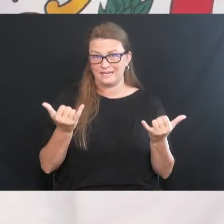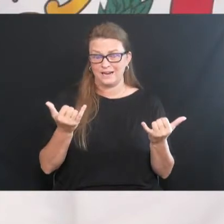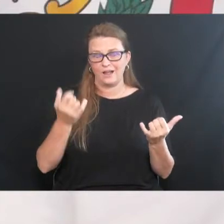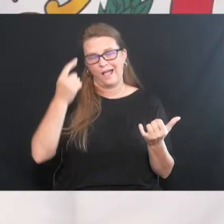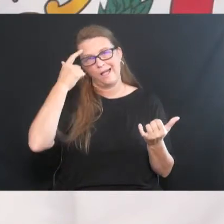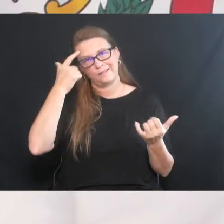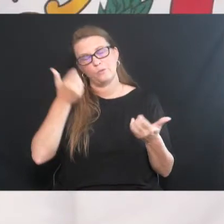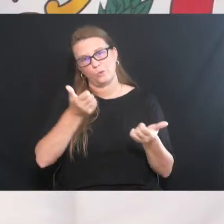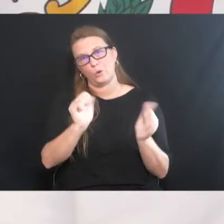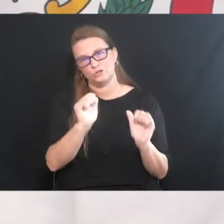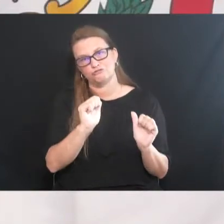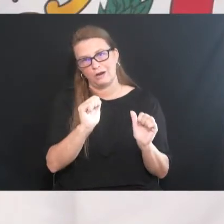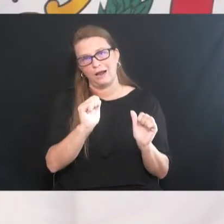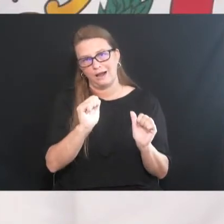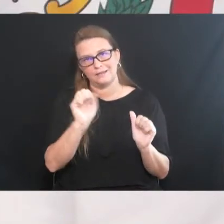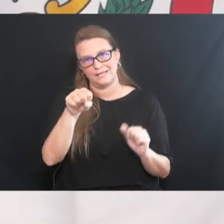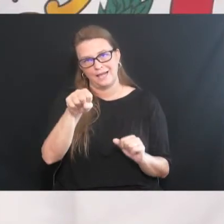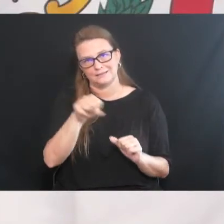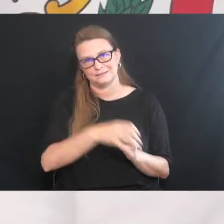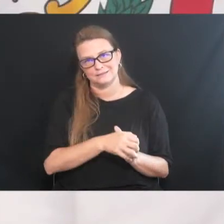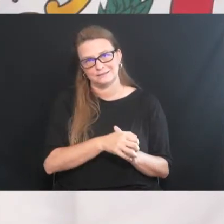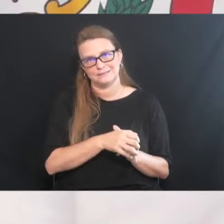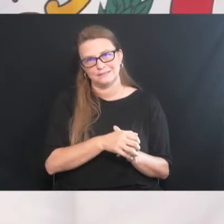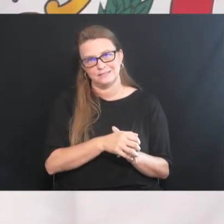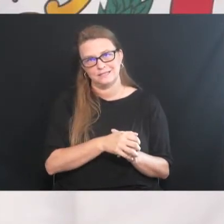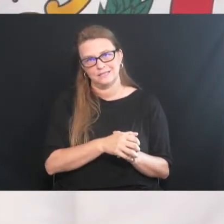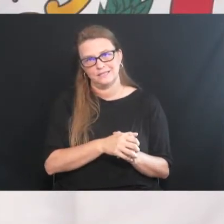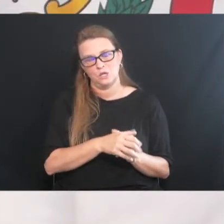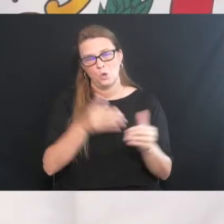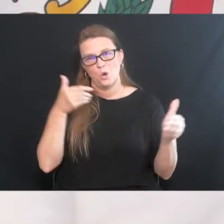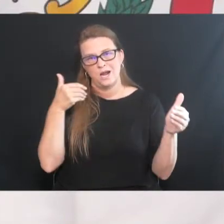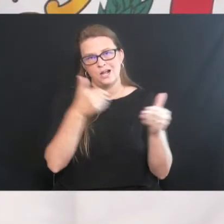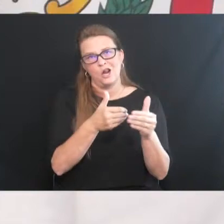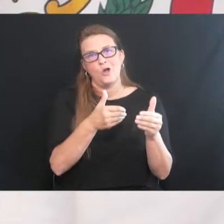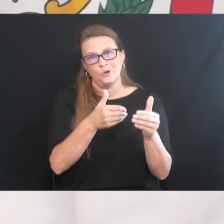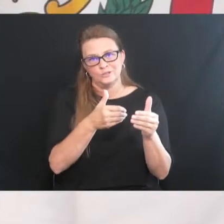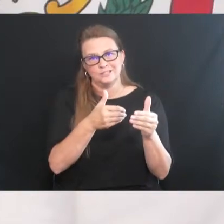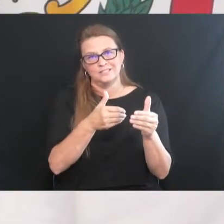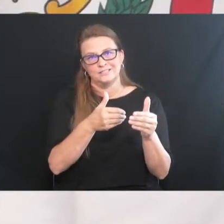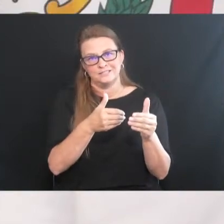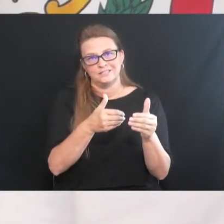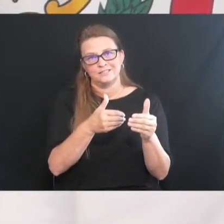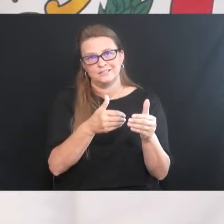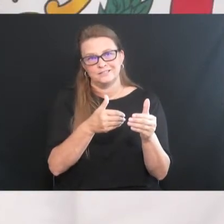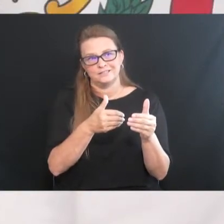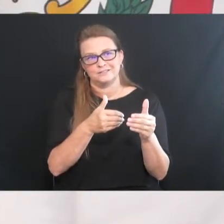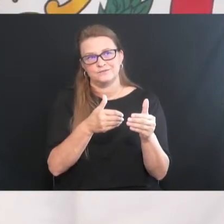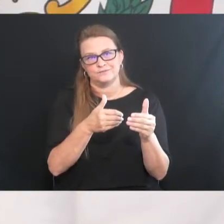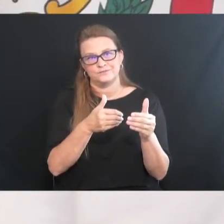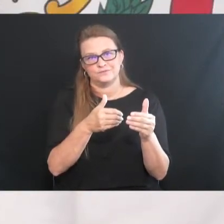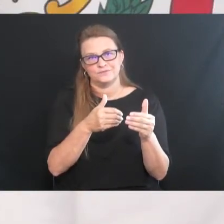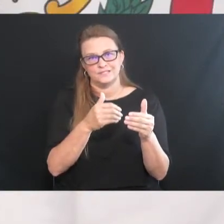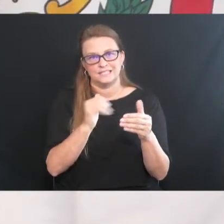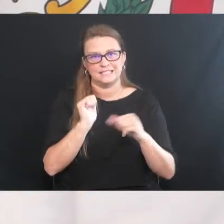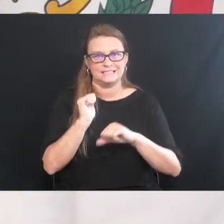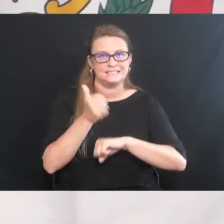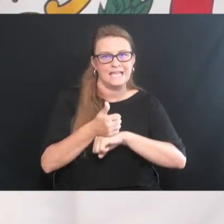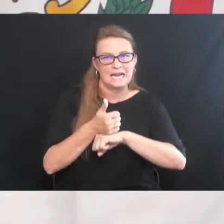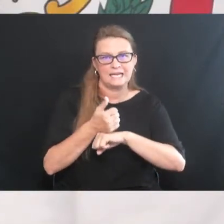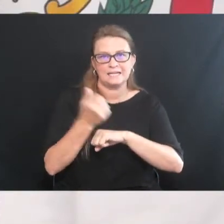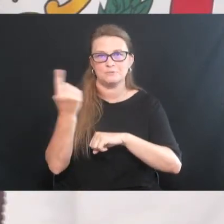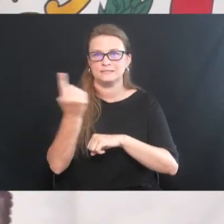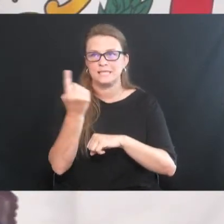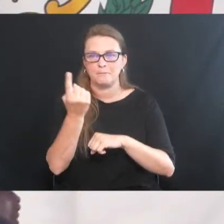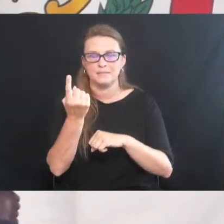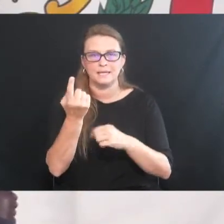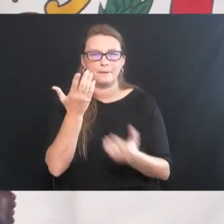sure try. We're really close to doing this, to putting something else together, and